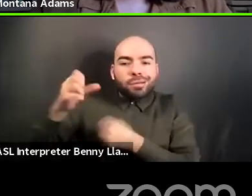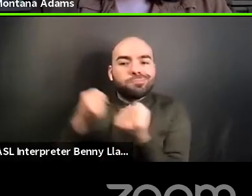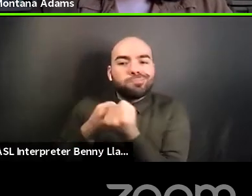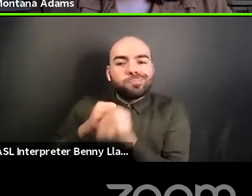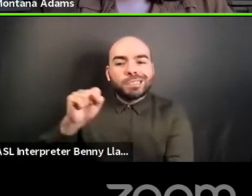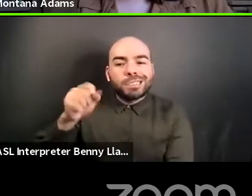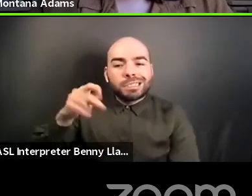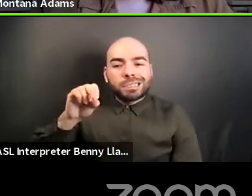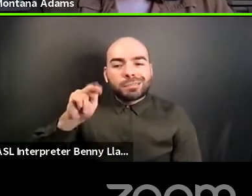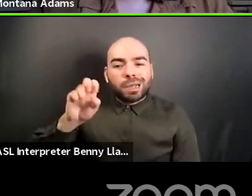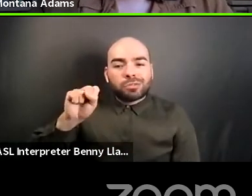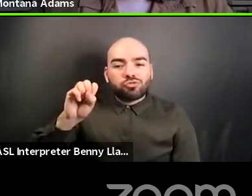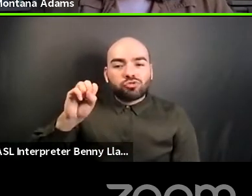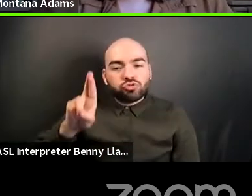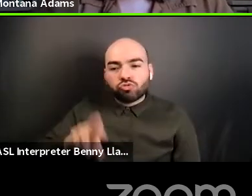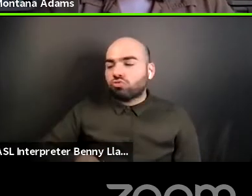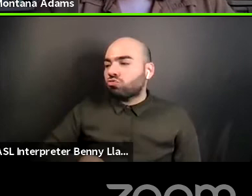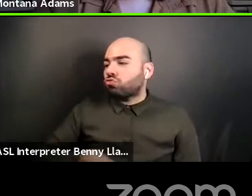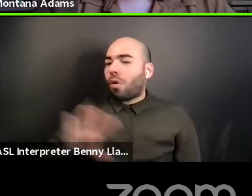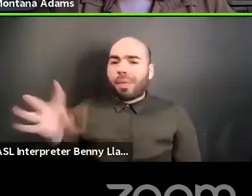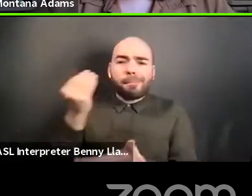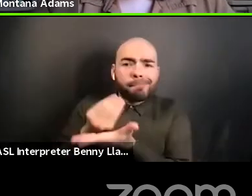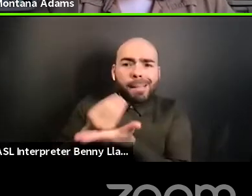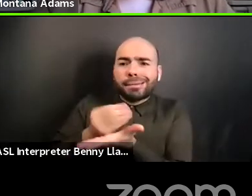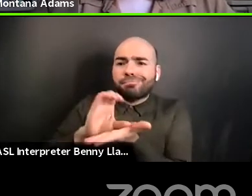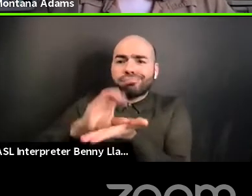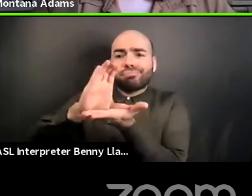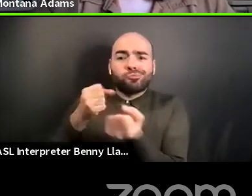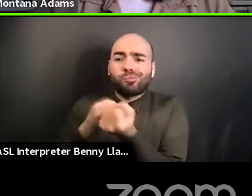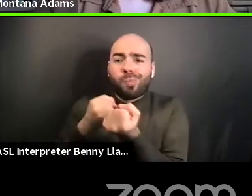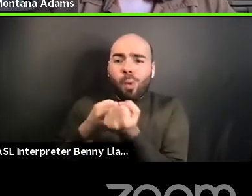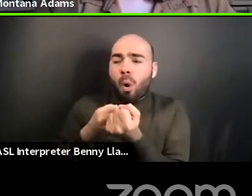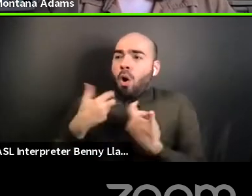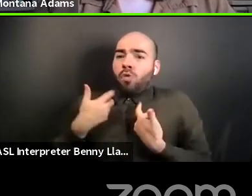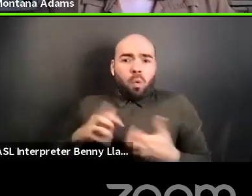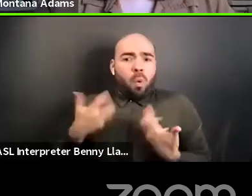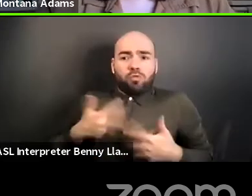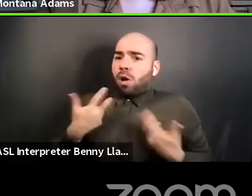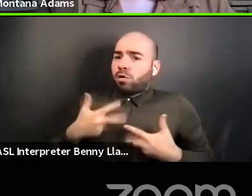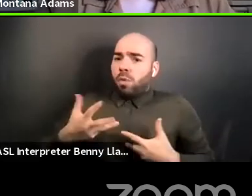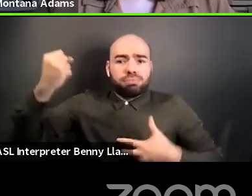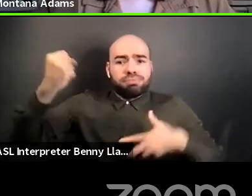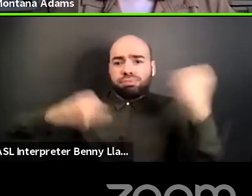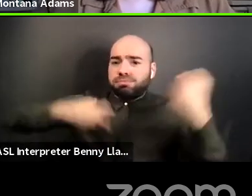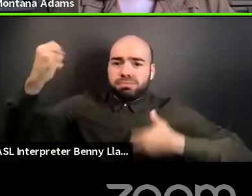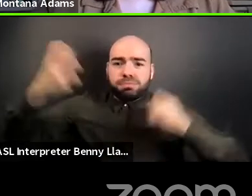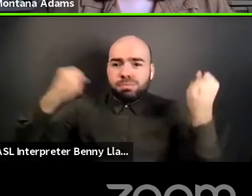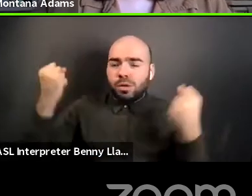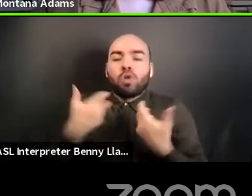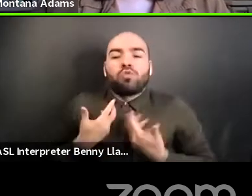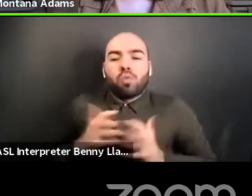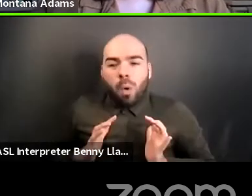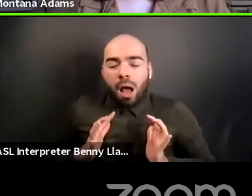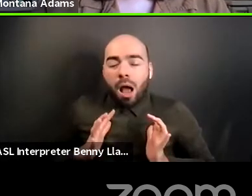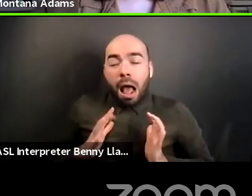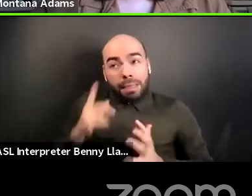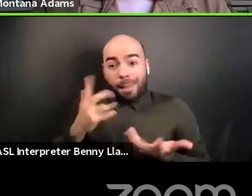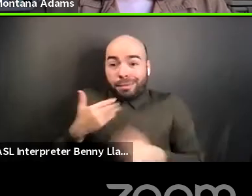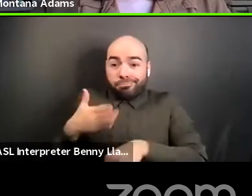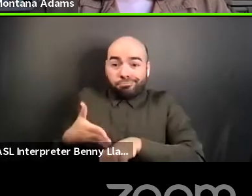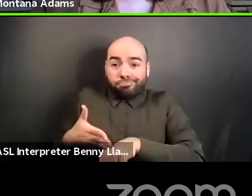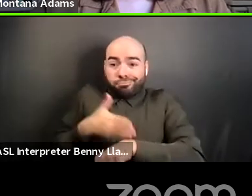lose funding, you know? So there's a lot of, it's like, maybe it's getting better, but I've seen a lot of instances